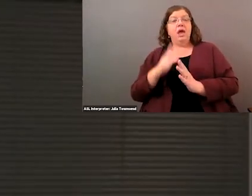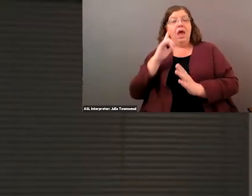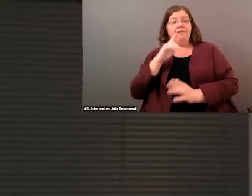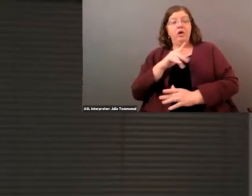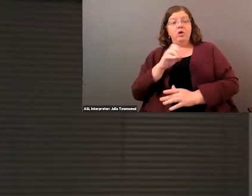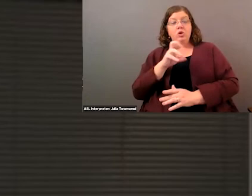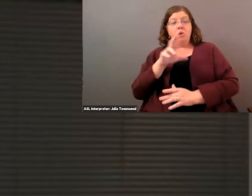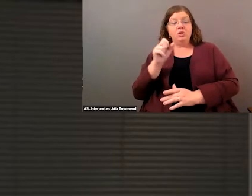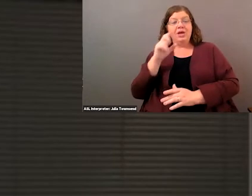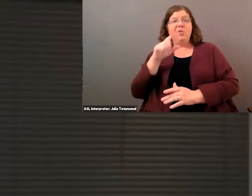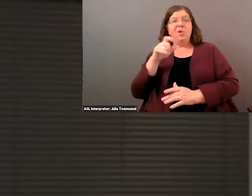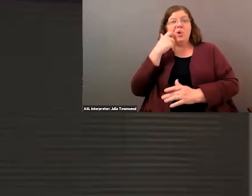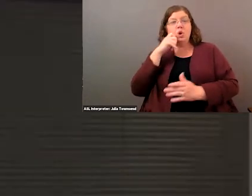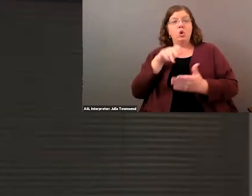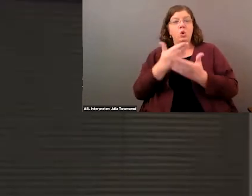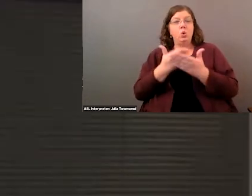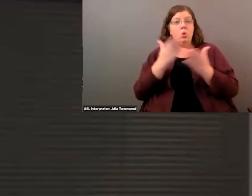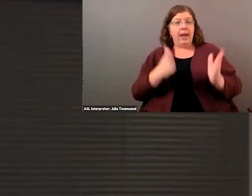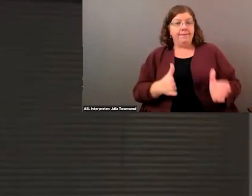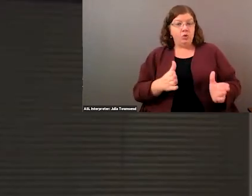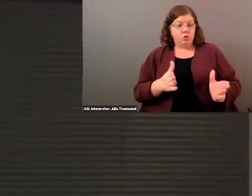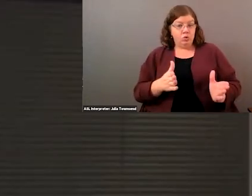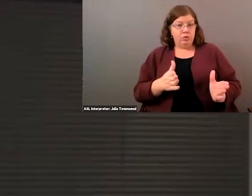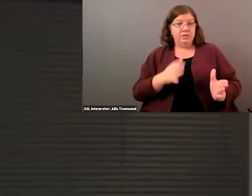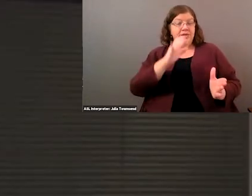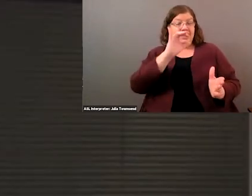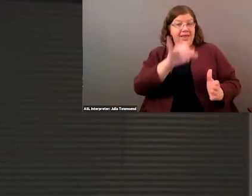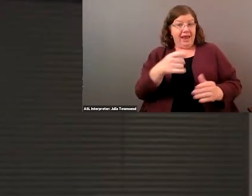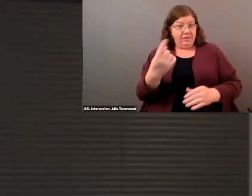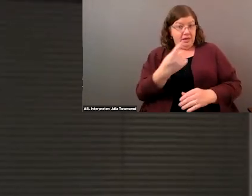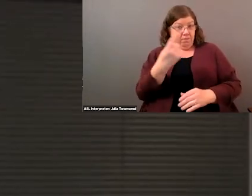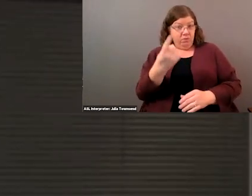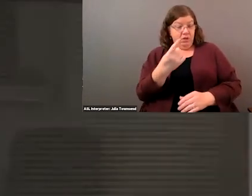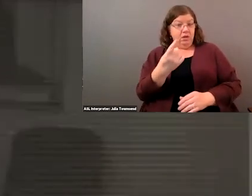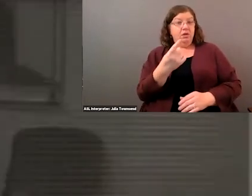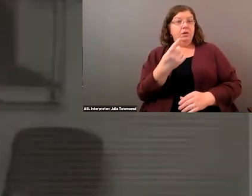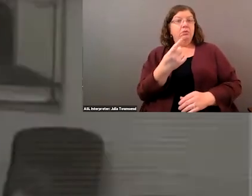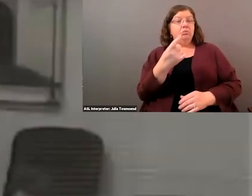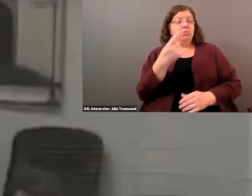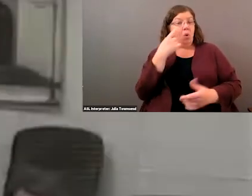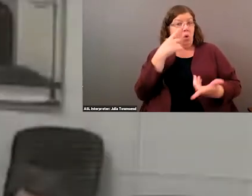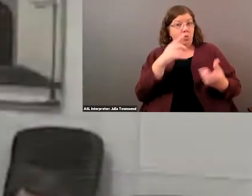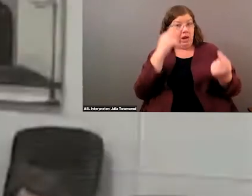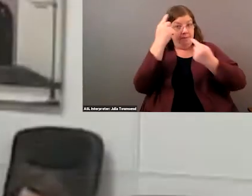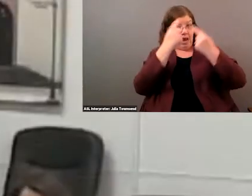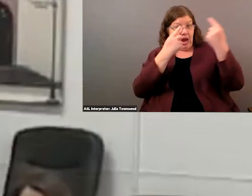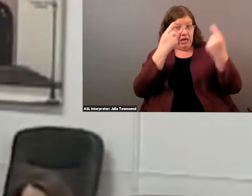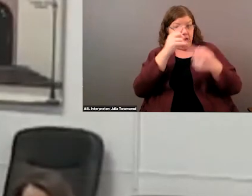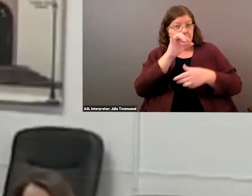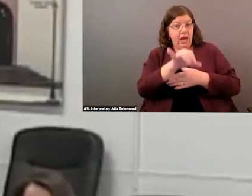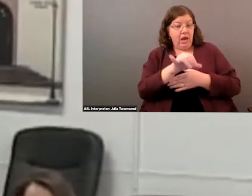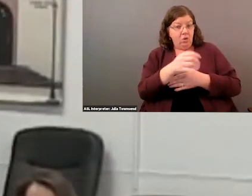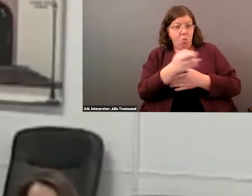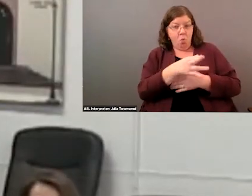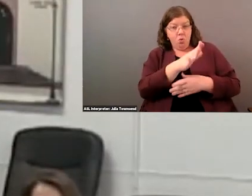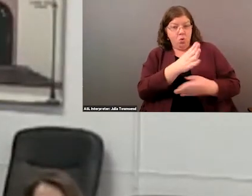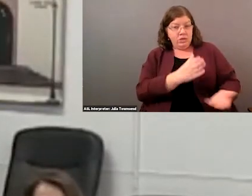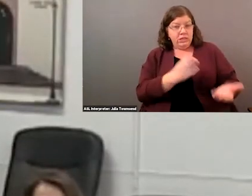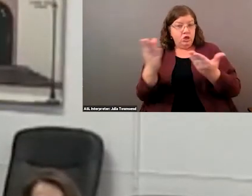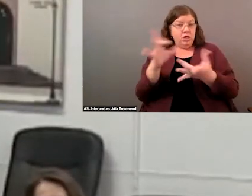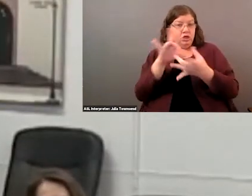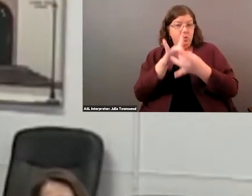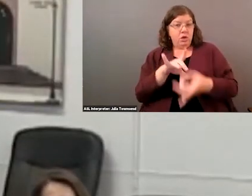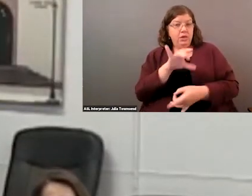your mind already, or what's your suggestion about that? I would like to address that. Just like